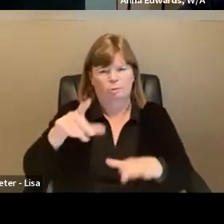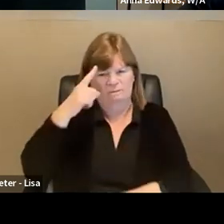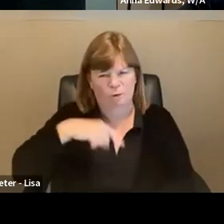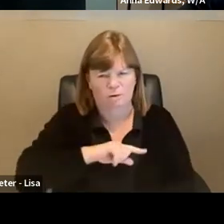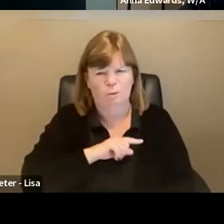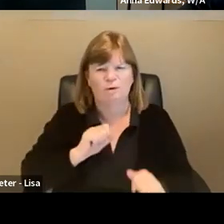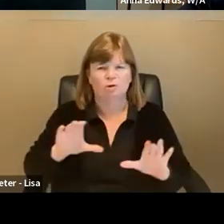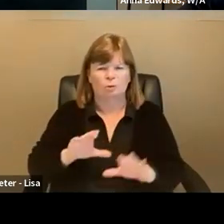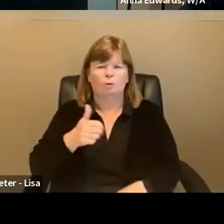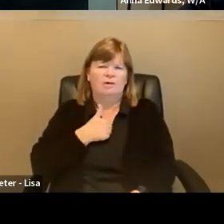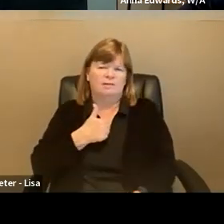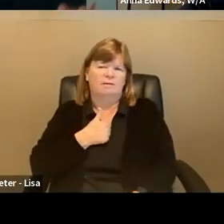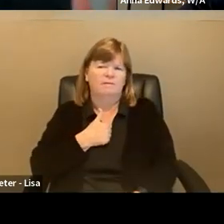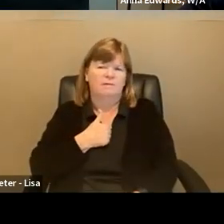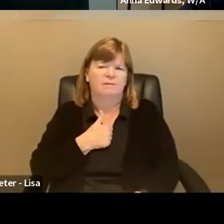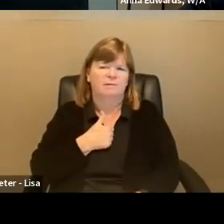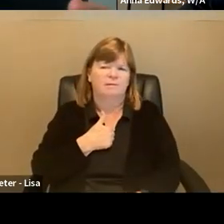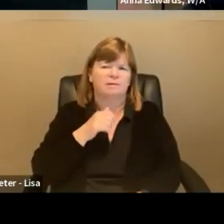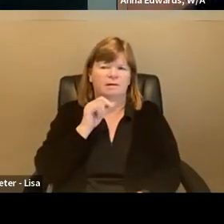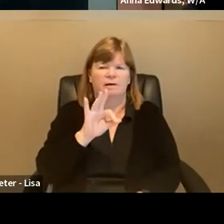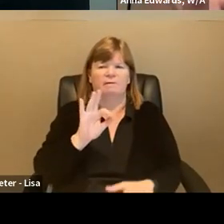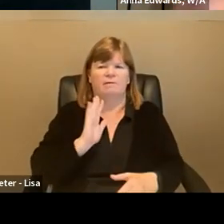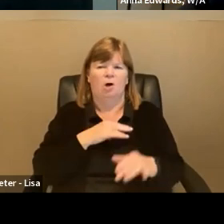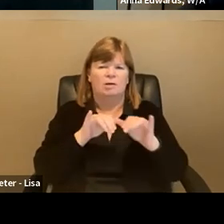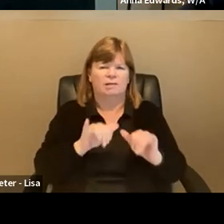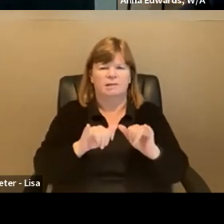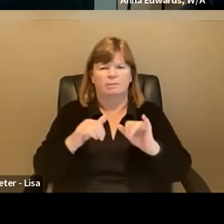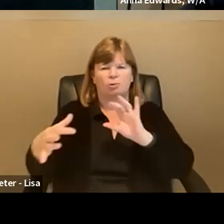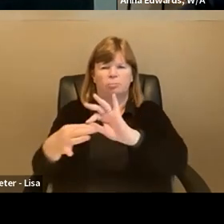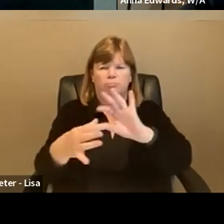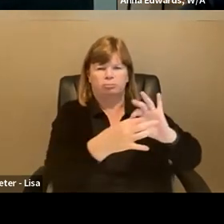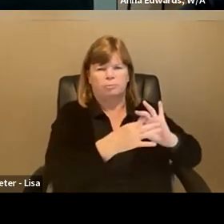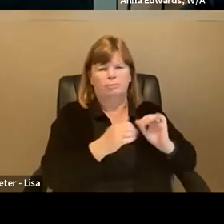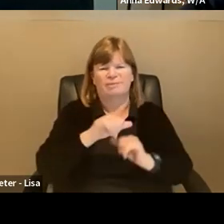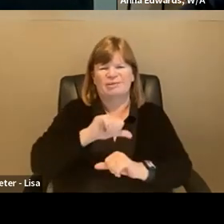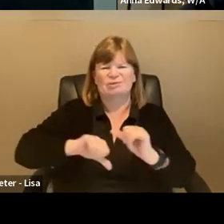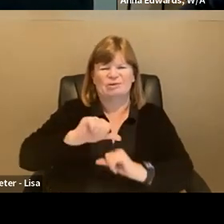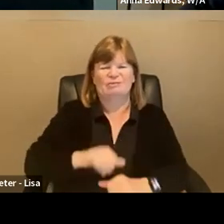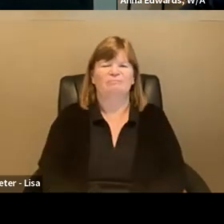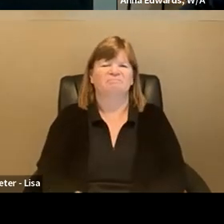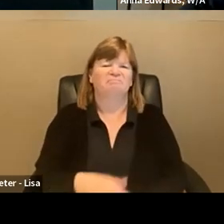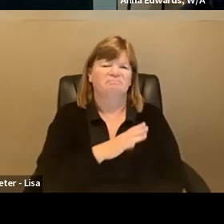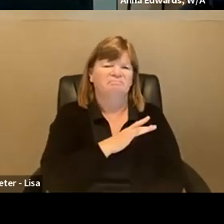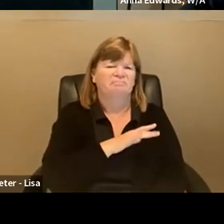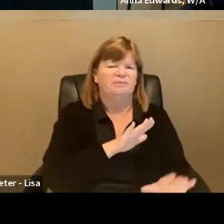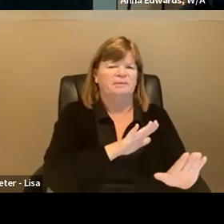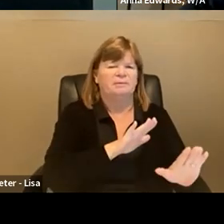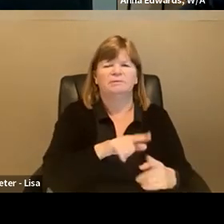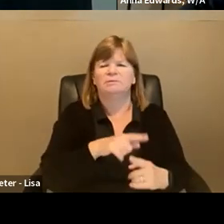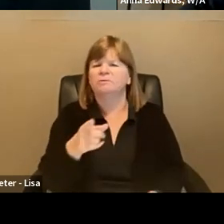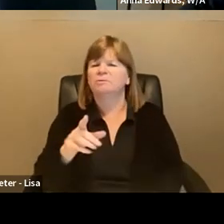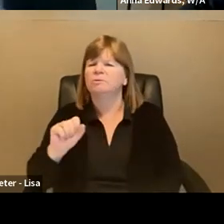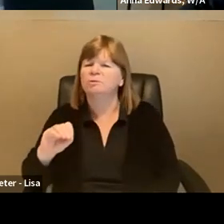that ourselves as long as there's talking. Our systems can Yeah, talk to each as other. well as they can. Okay, that's amazing. What about you,